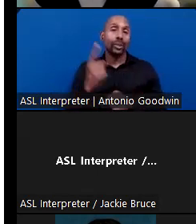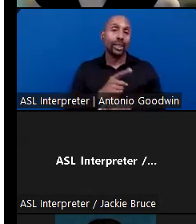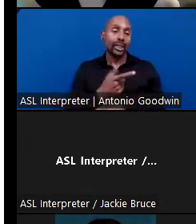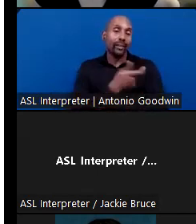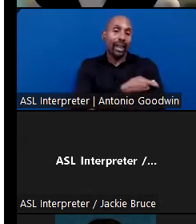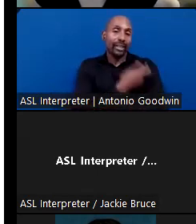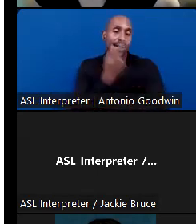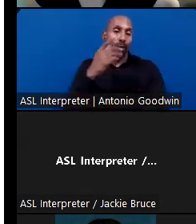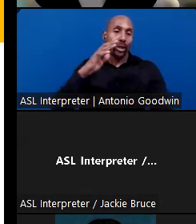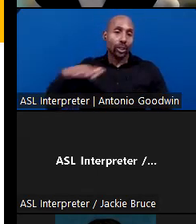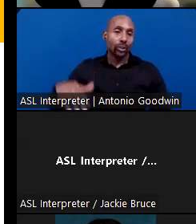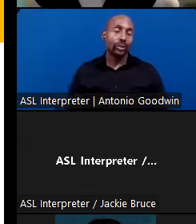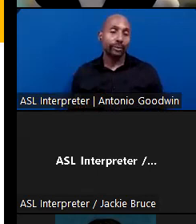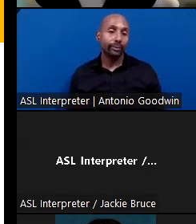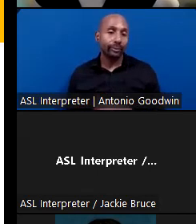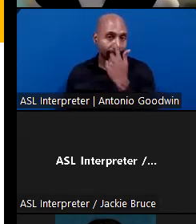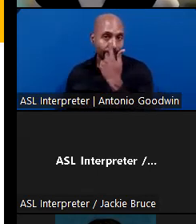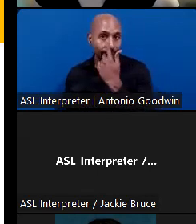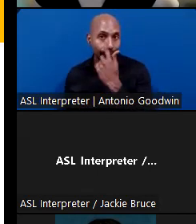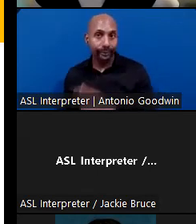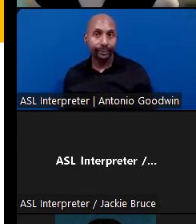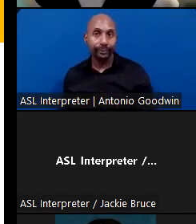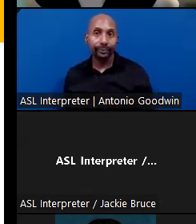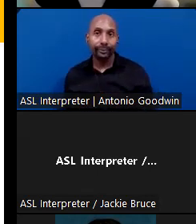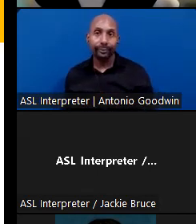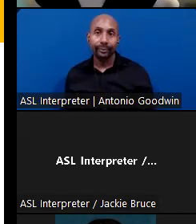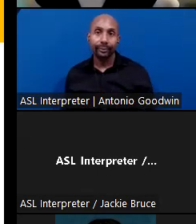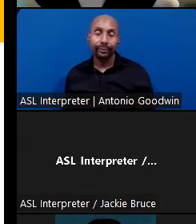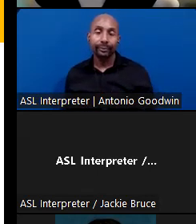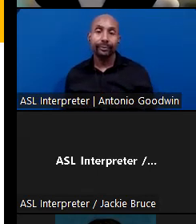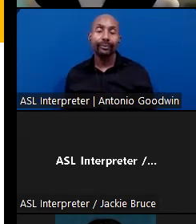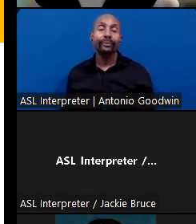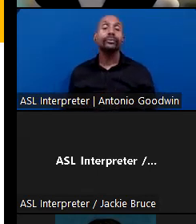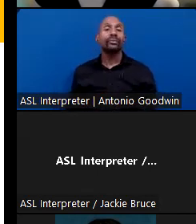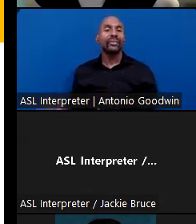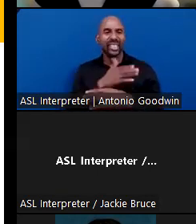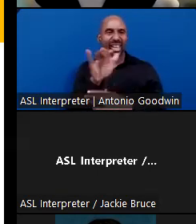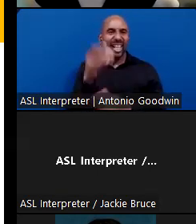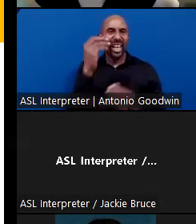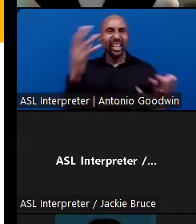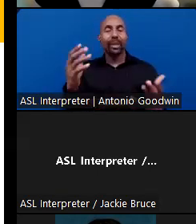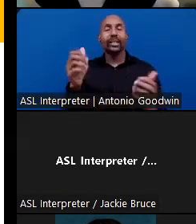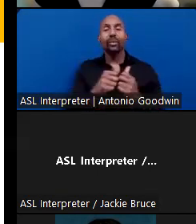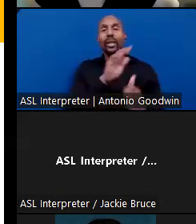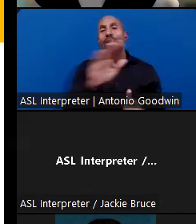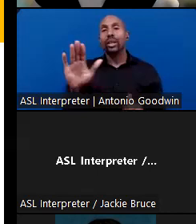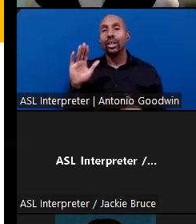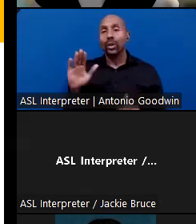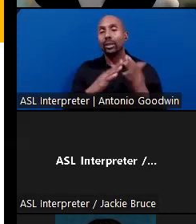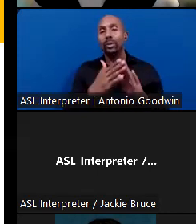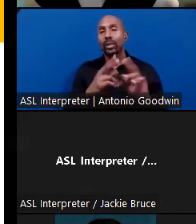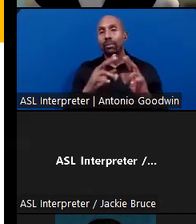wanted to make sure that folks knew that this was happening, and please share it with your community partners who